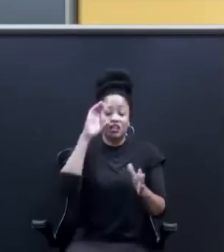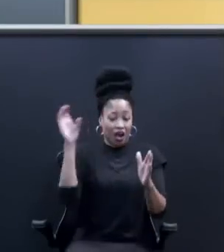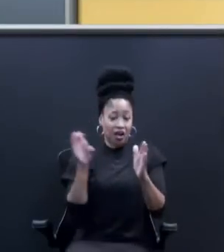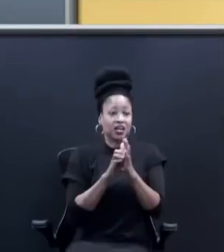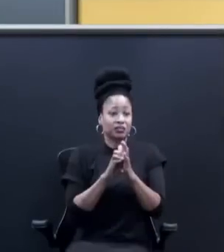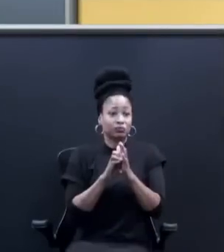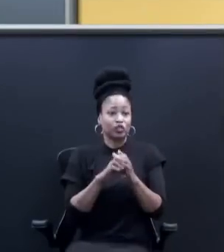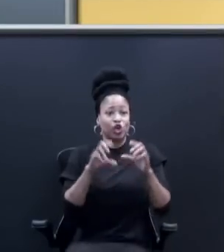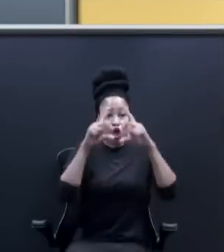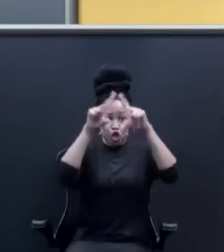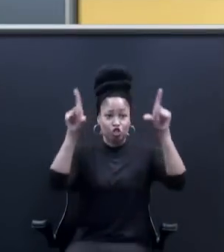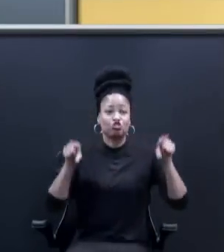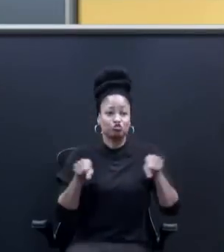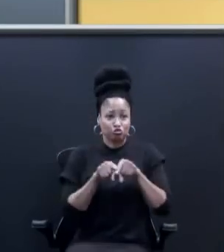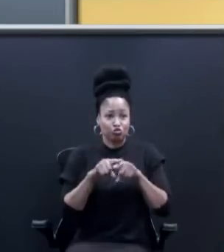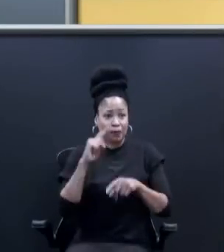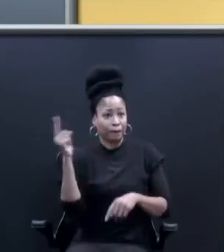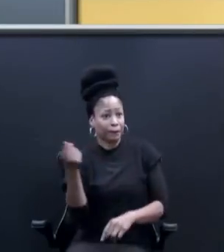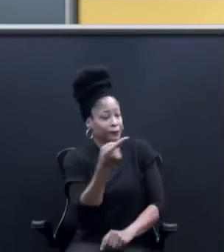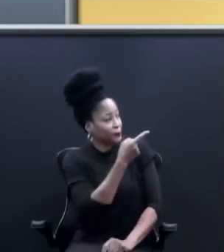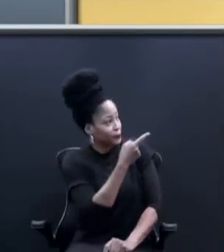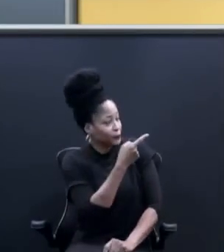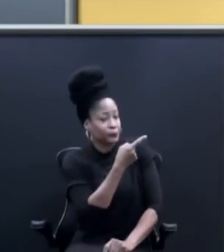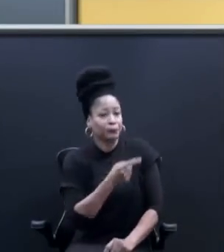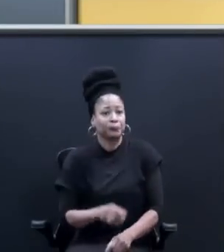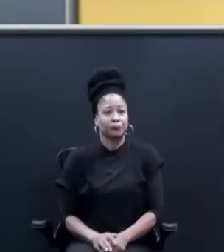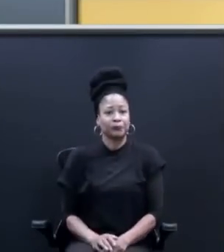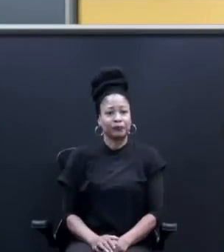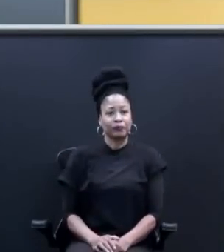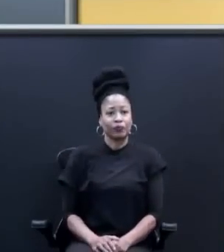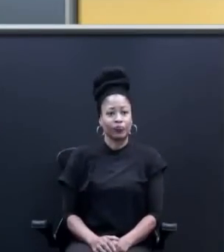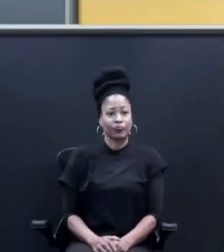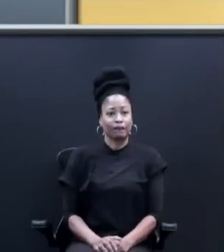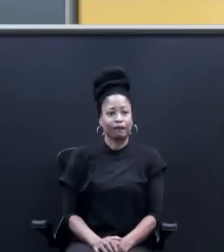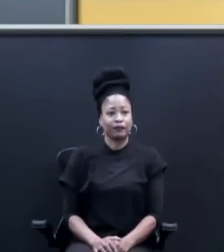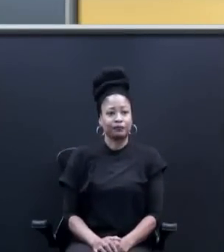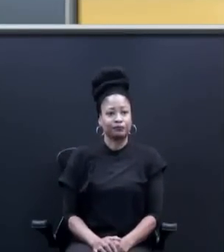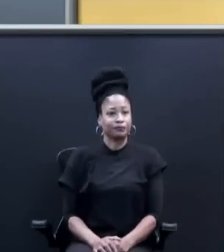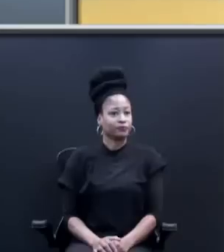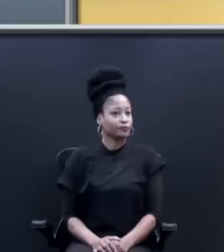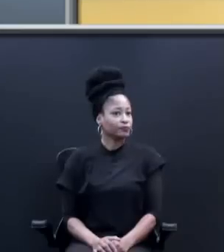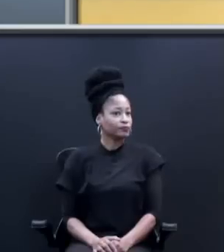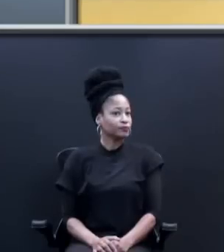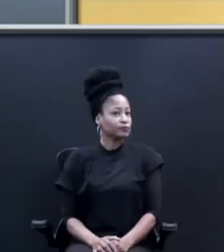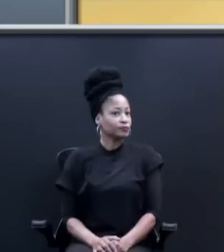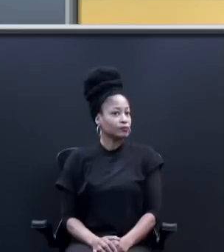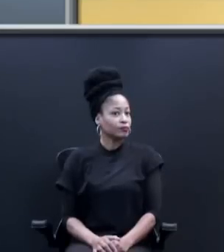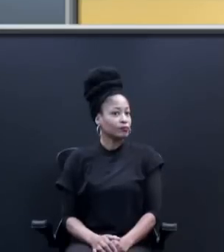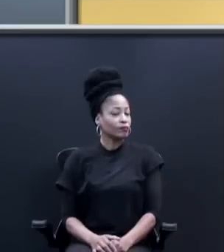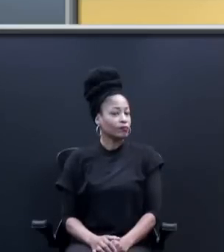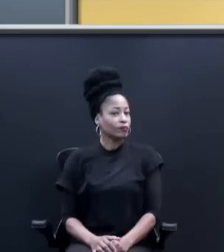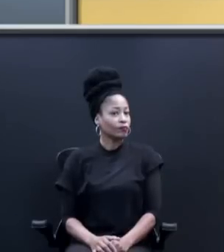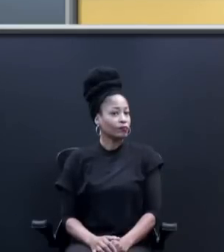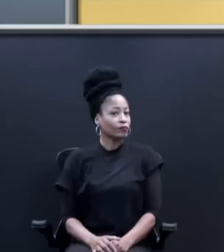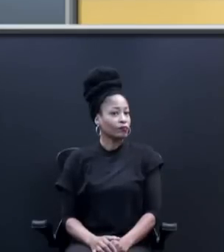Where they come across Egypt, the Red Sea, and also the Jordan River. Put it up right quick.